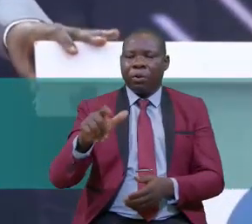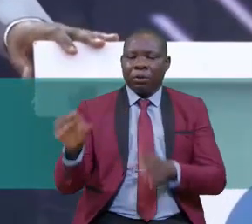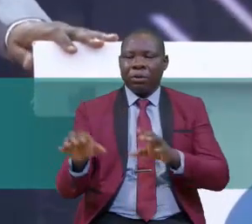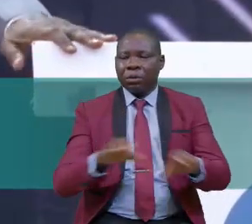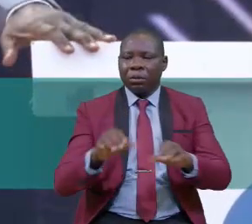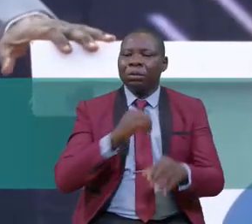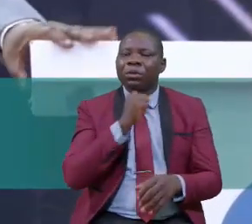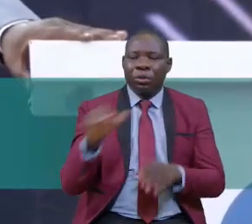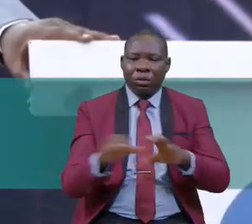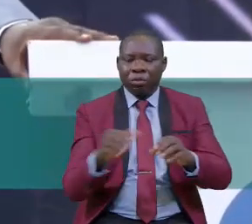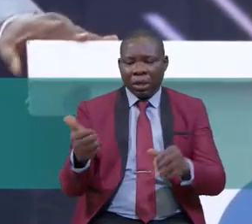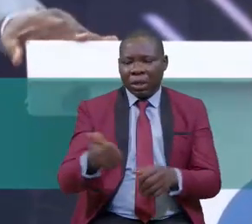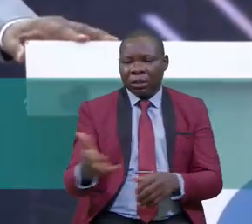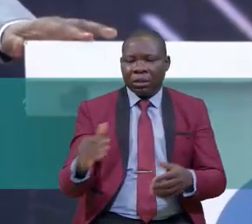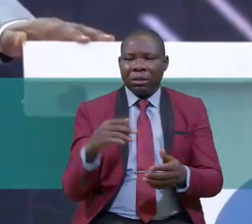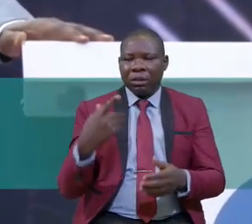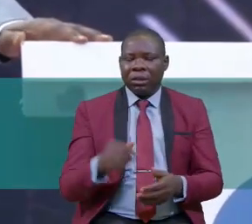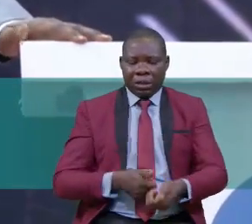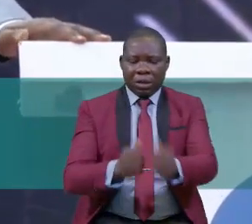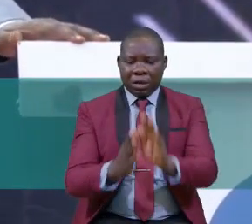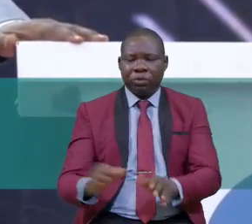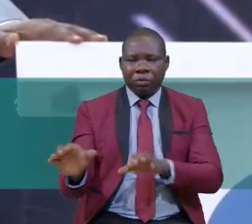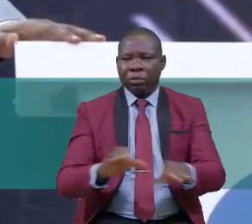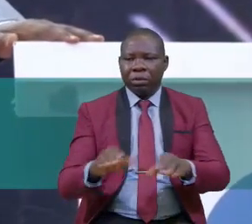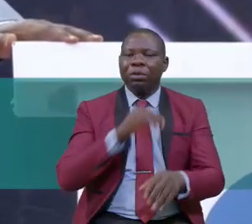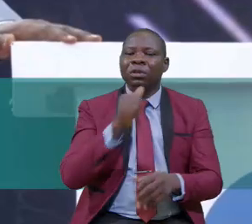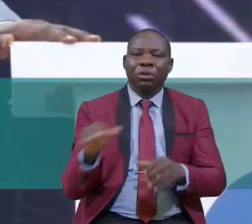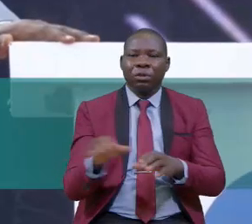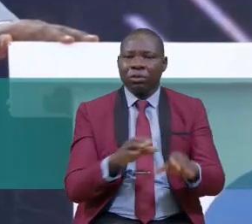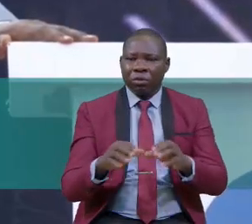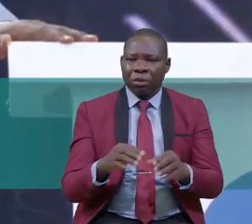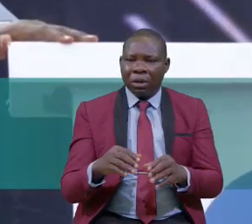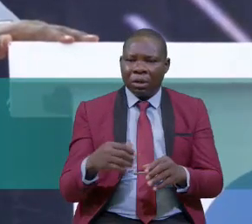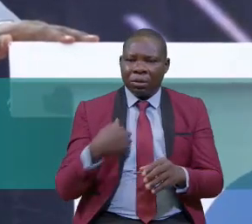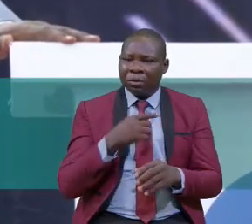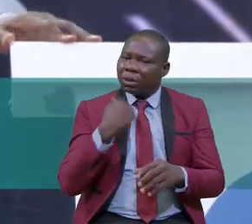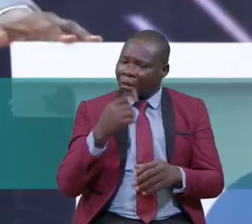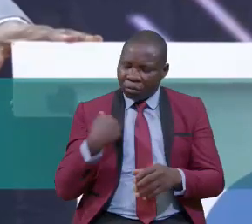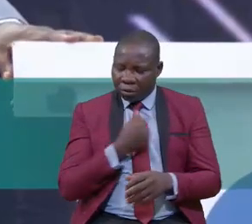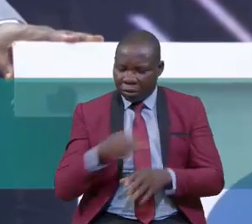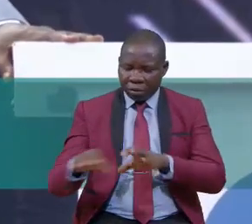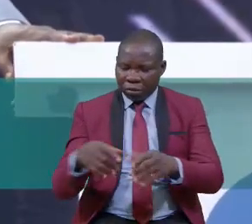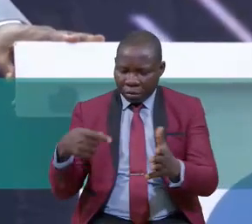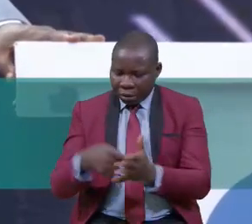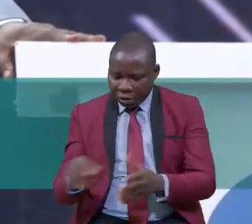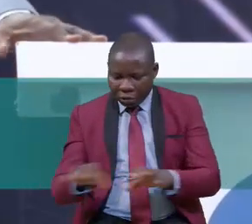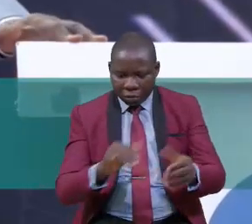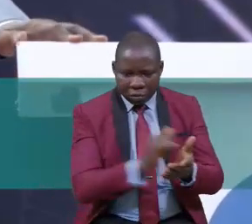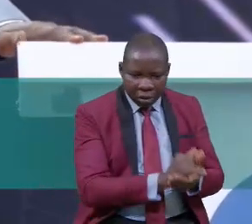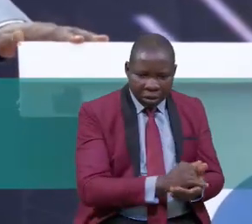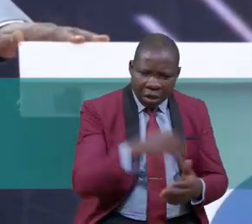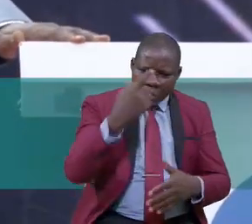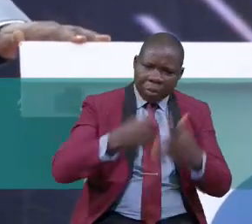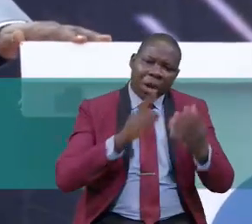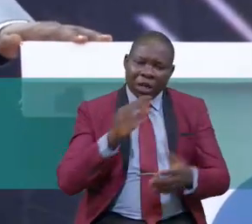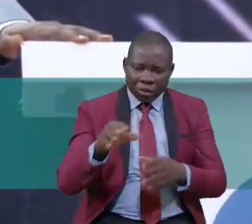and that. And I say, my friend, what are you looking for? I'm looking for power. Power. No power in the word of God